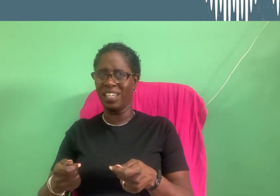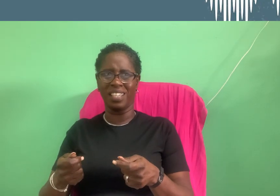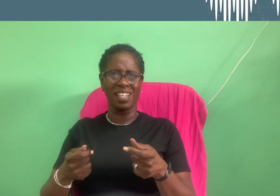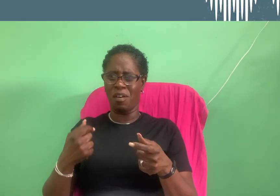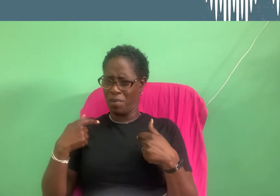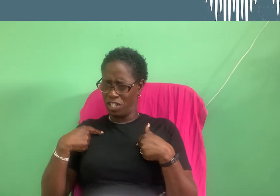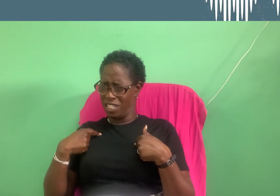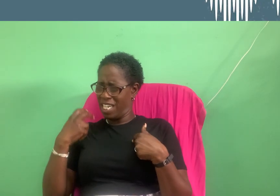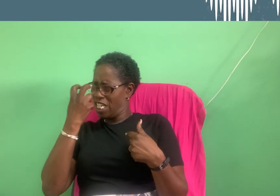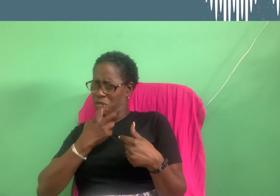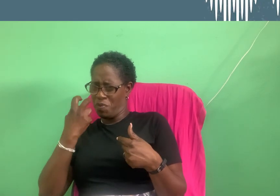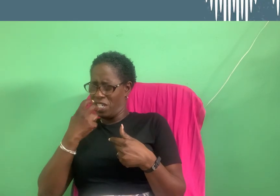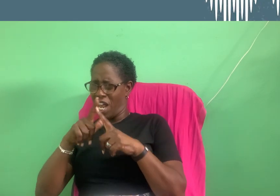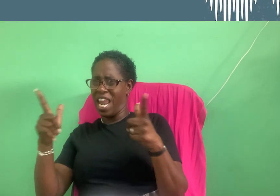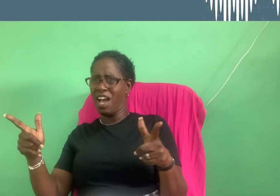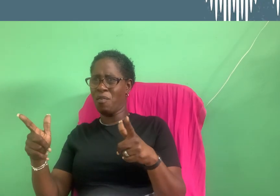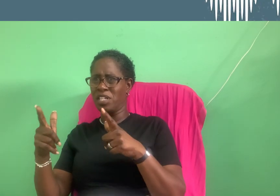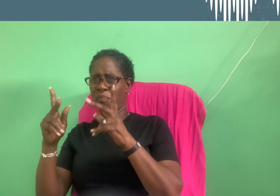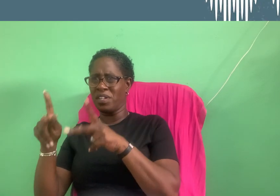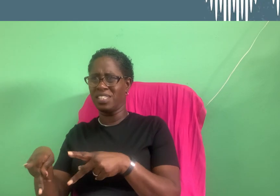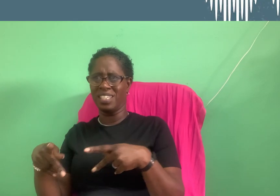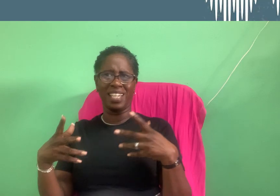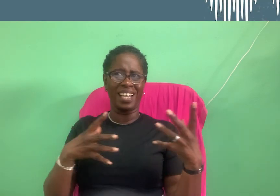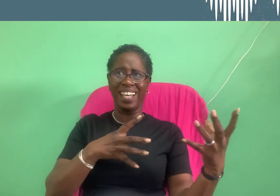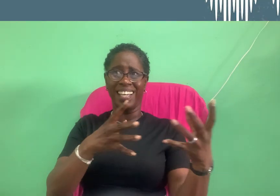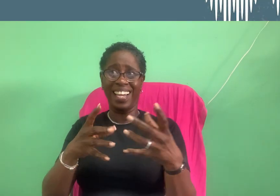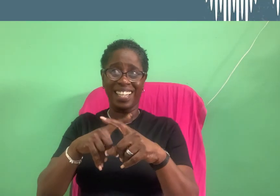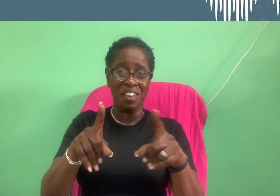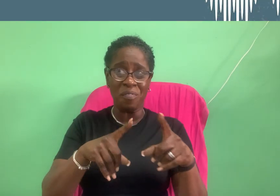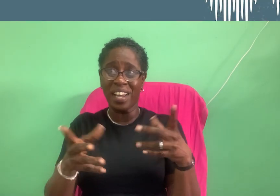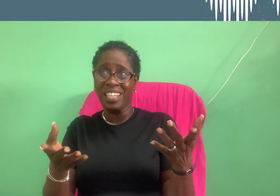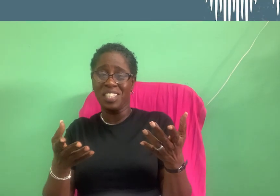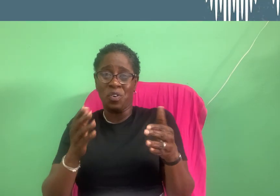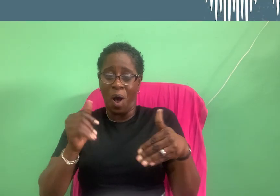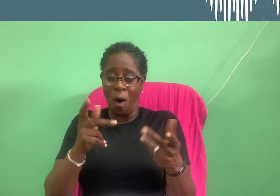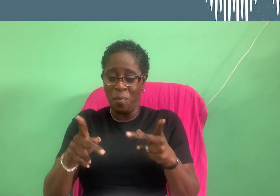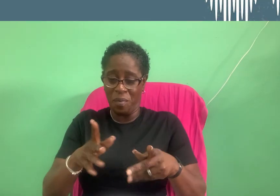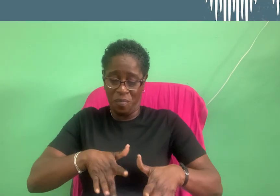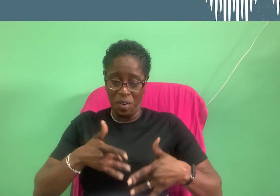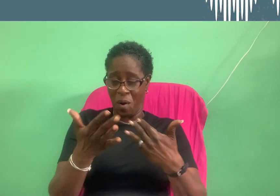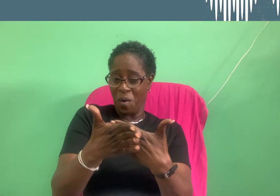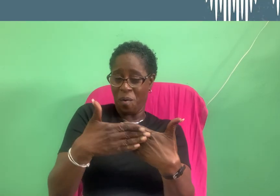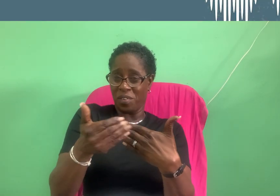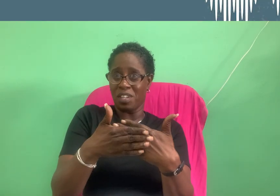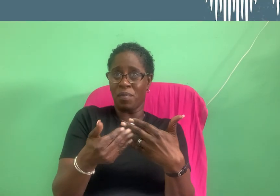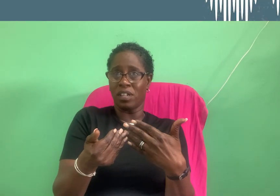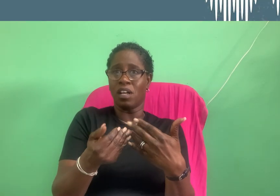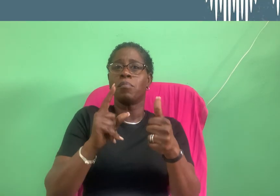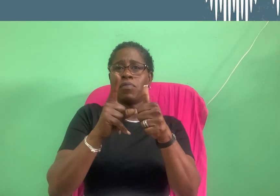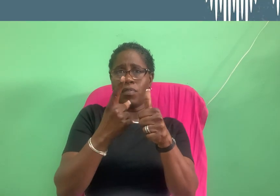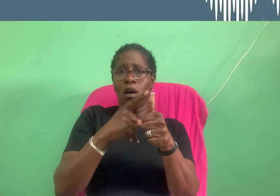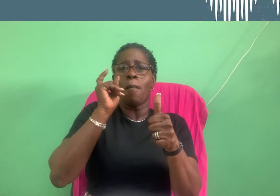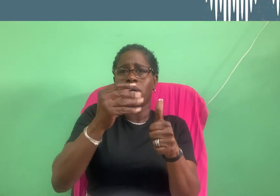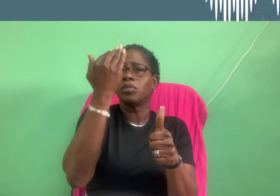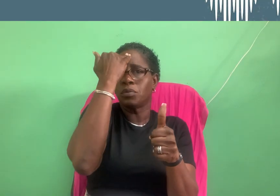in human trafficking. So it's just, some of it is just the awareness piece, the comfortability piece, and knowing more about disability and that it